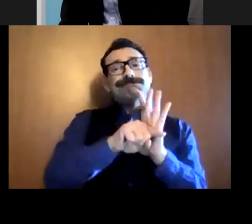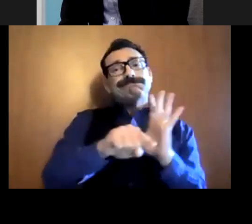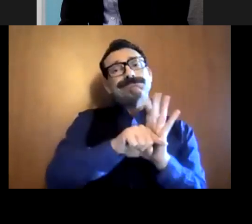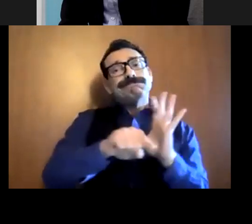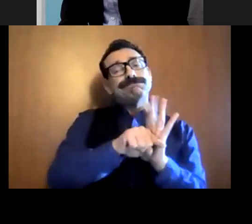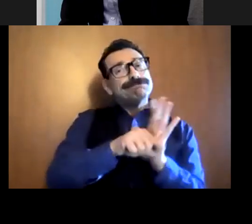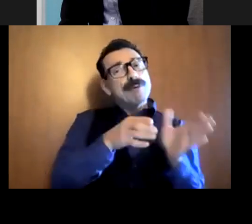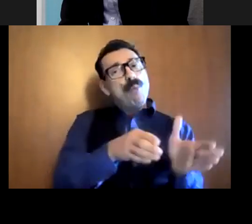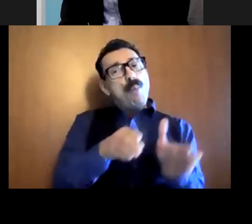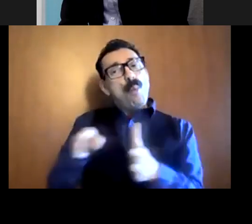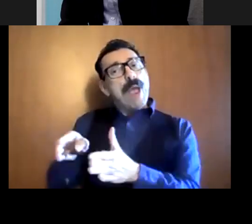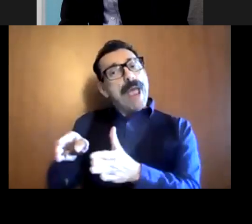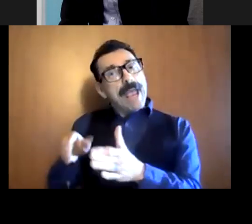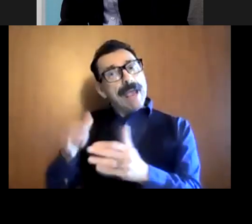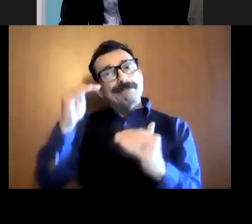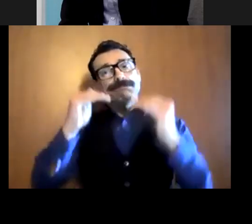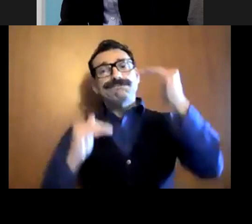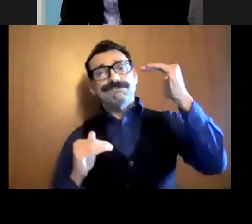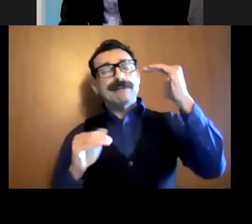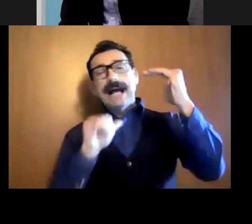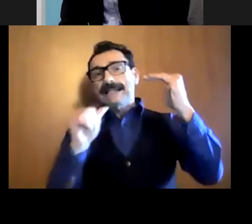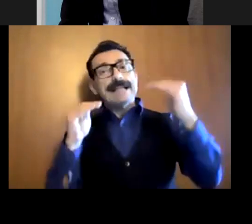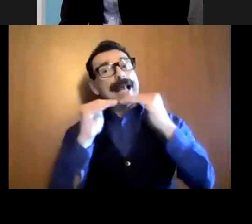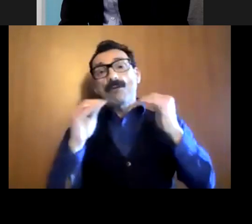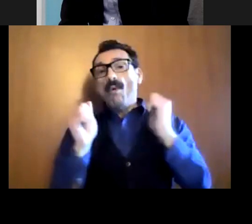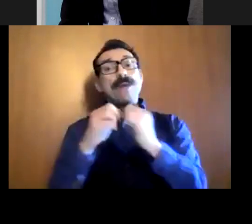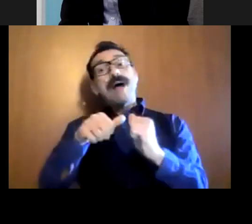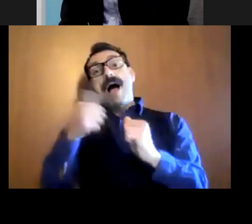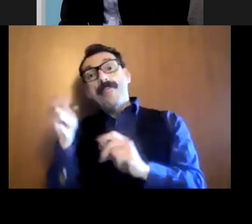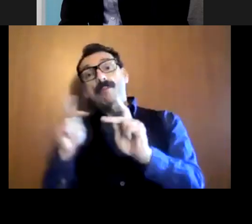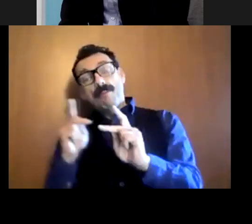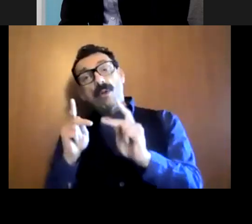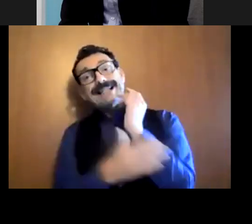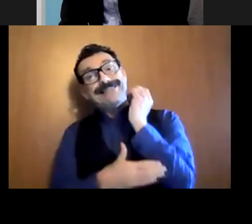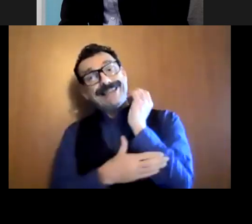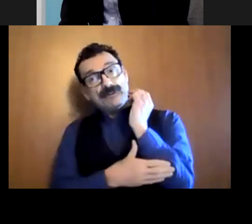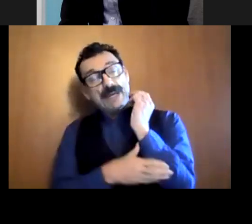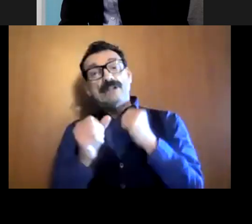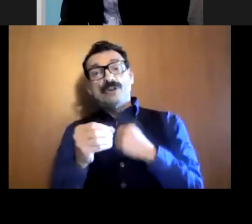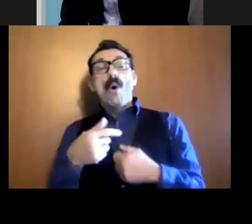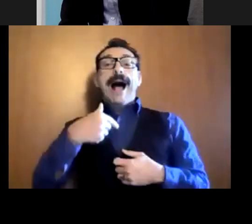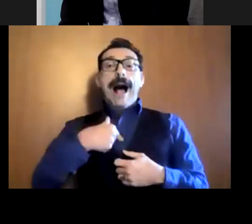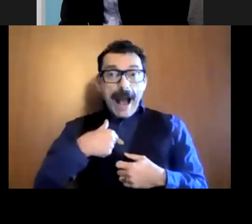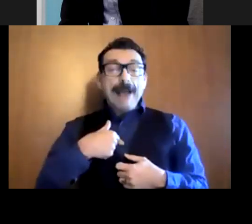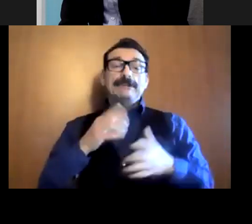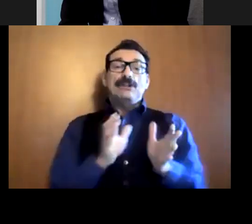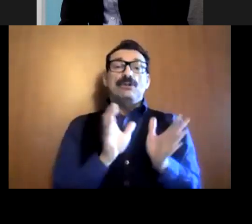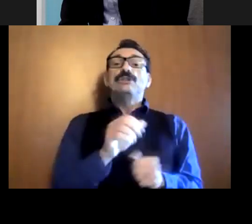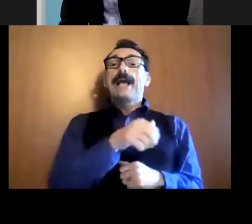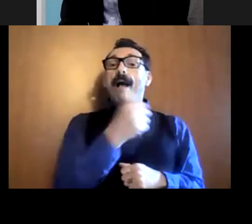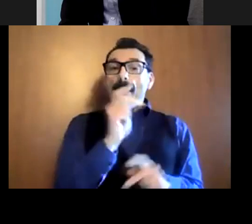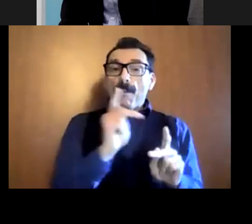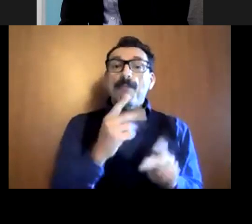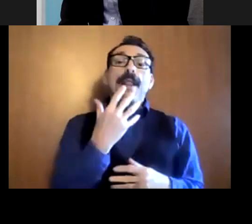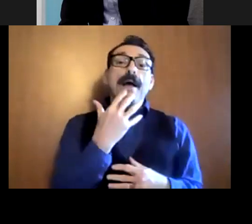from the rest of the country, to be honest. And so I'm very passionate about encouraging other people of color to get vaccinated, especially our mom and